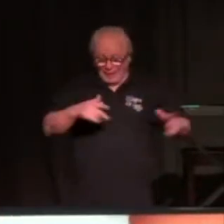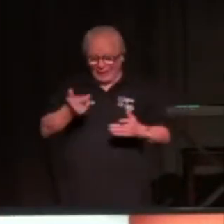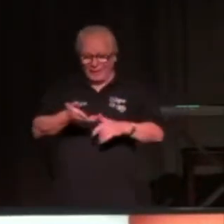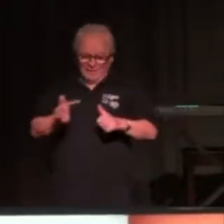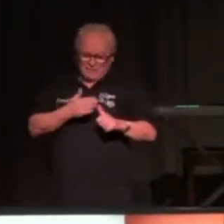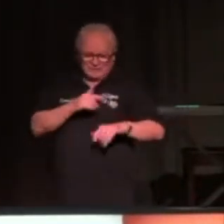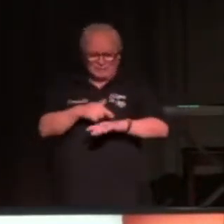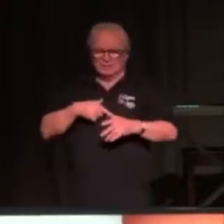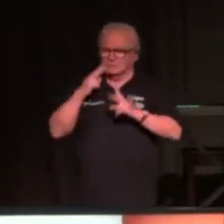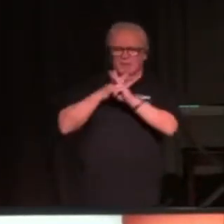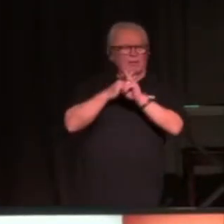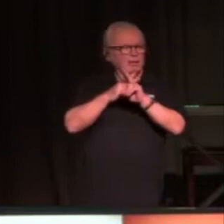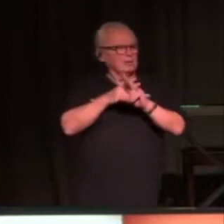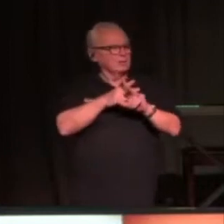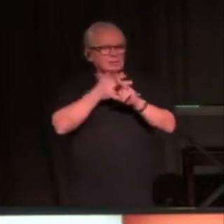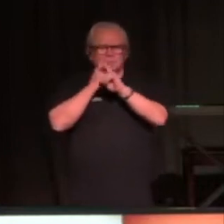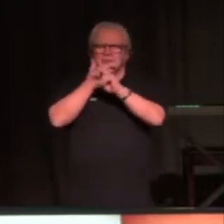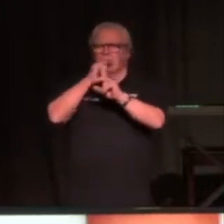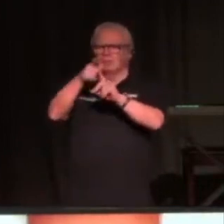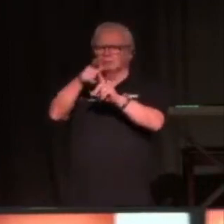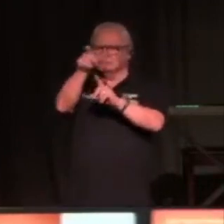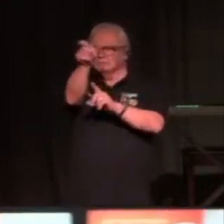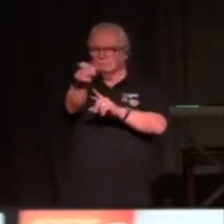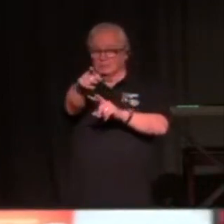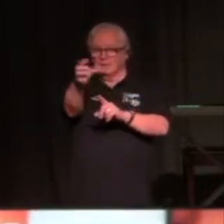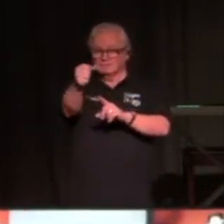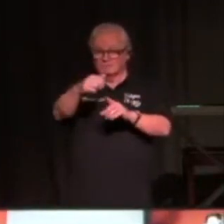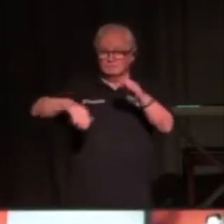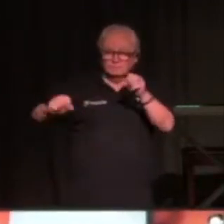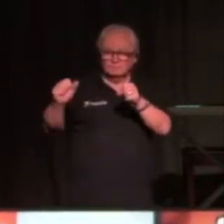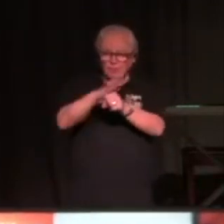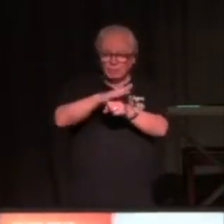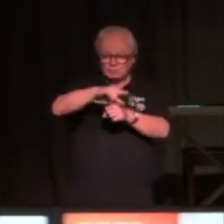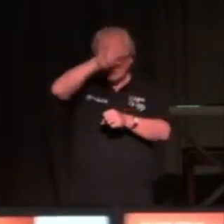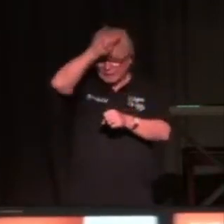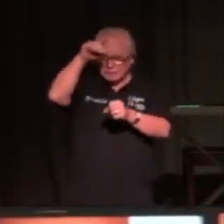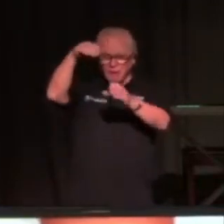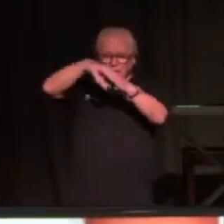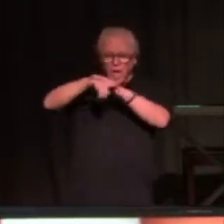It's the first time I had ever seen people casting demons out of folk. It's the first time I ever seen